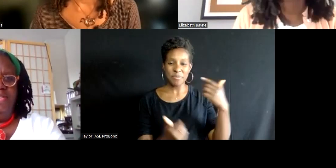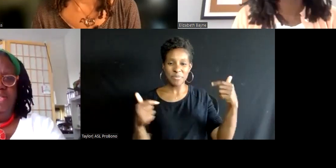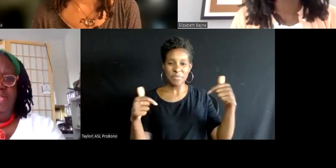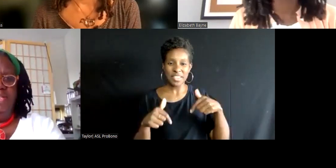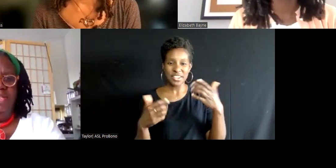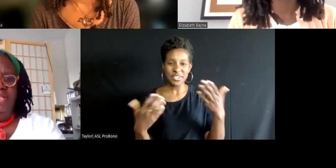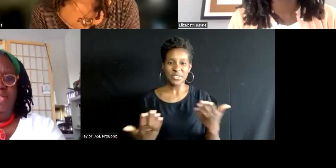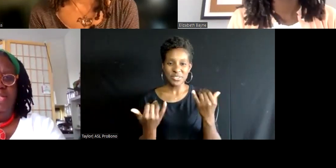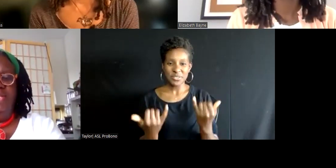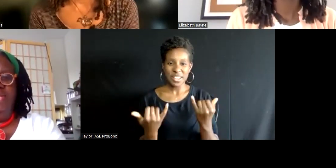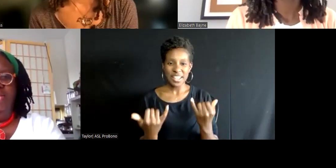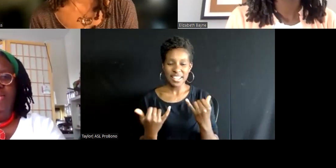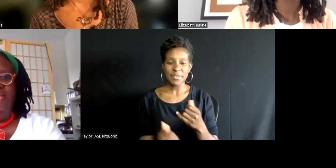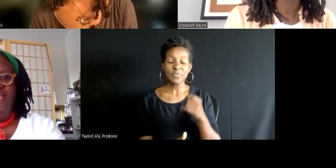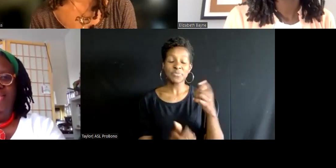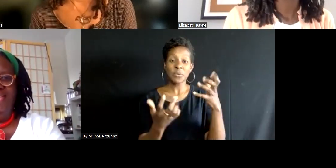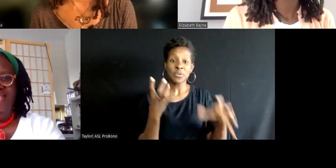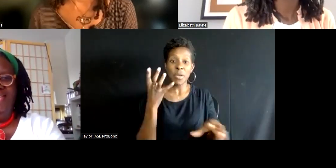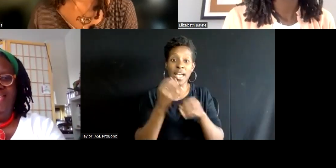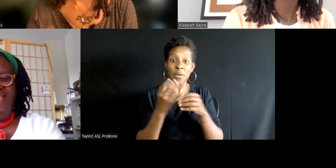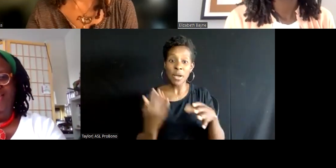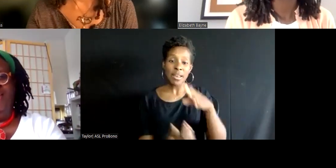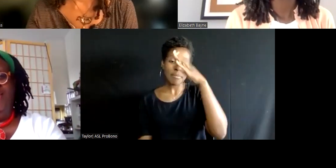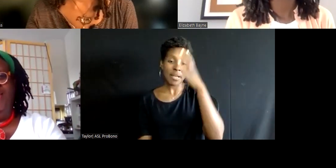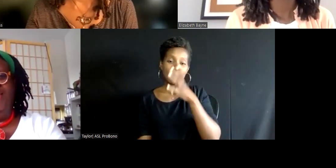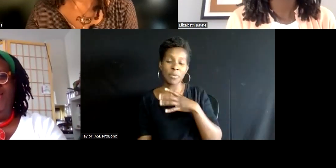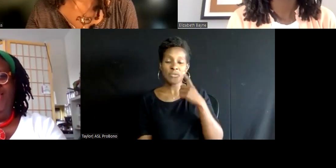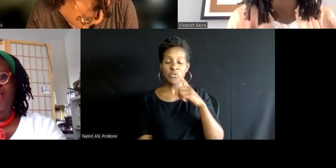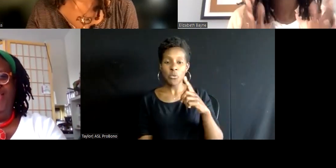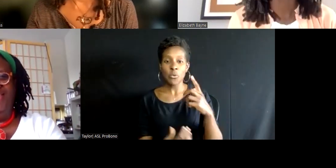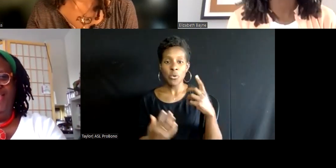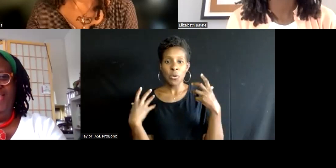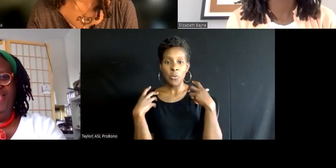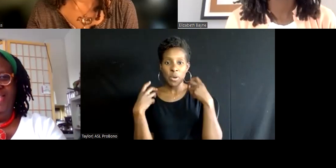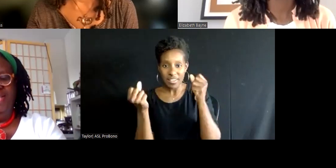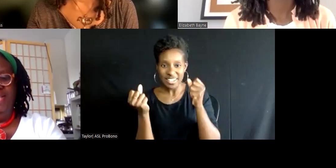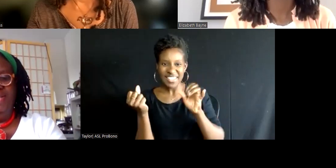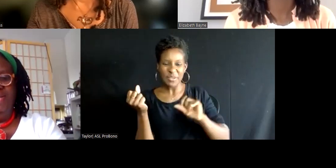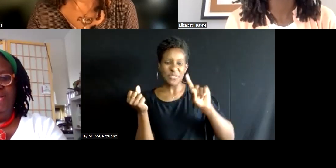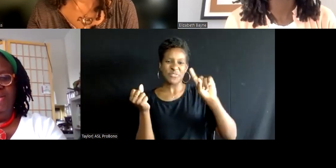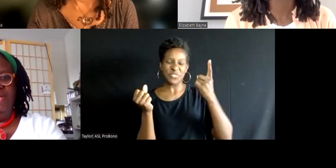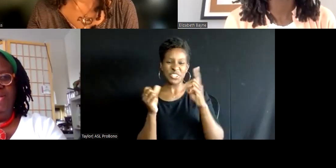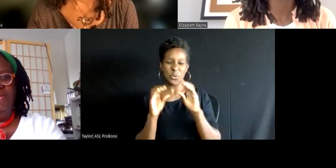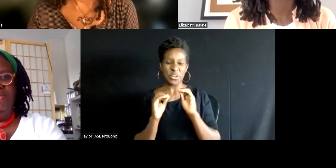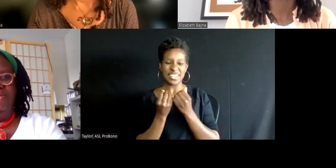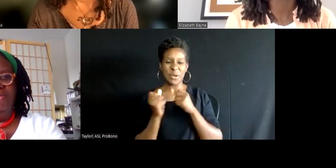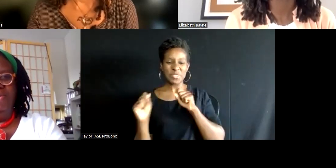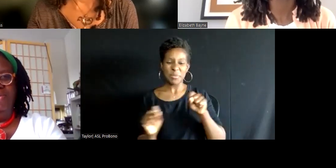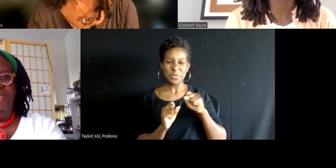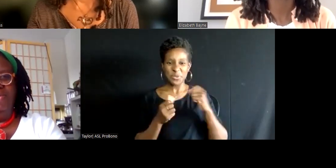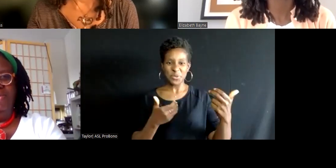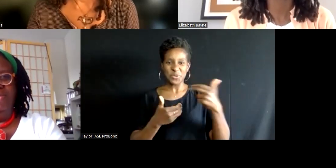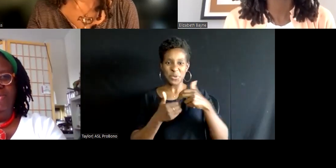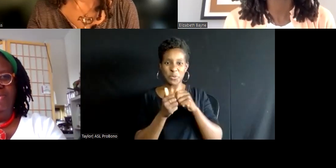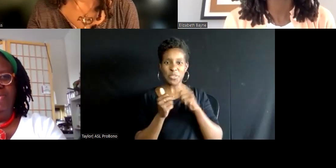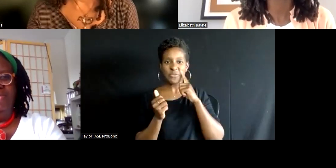I should have also added Black Women for Wellness. Black Women for Wellness, Jan's nonprofit, was one of the first organizations I was able to partner with and create content for